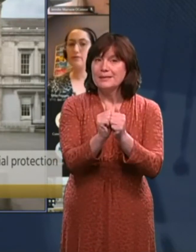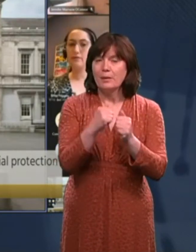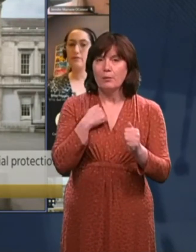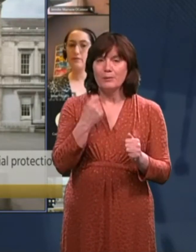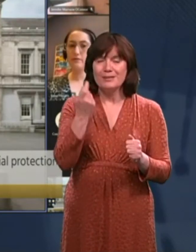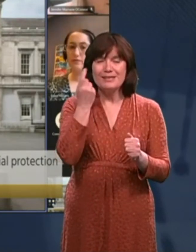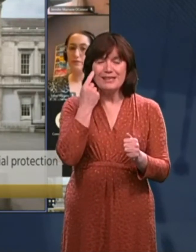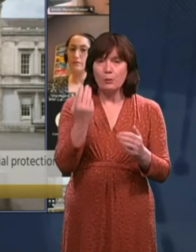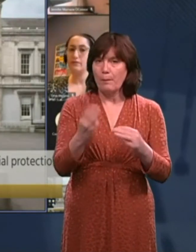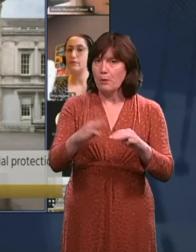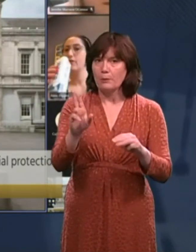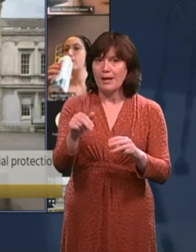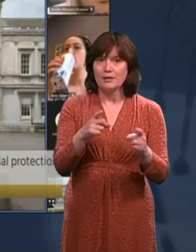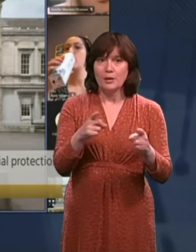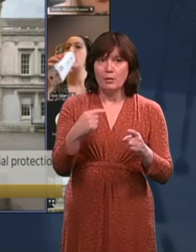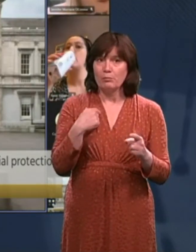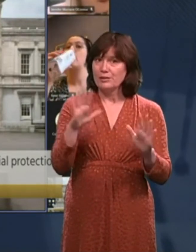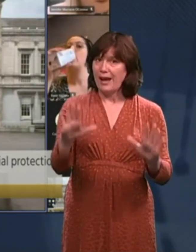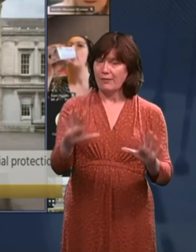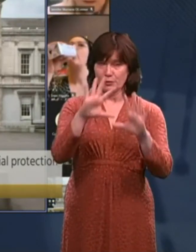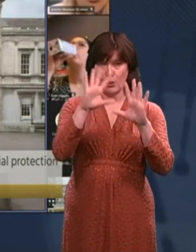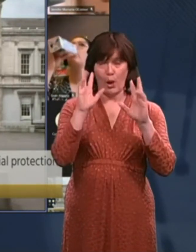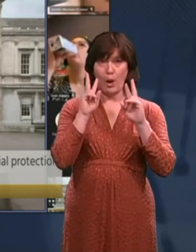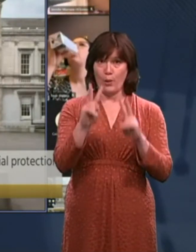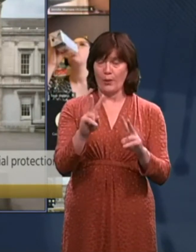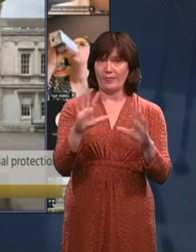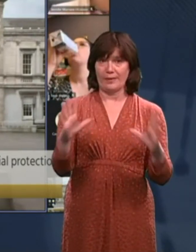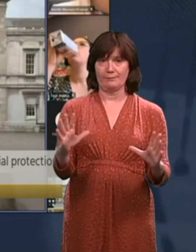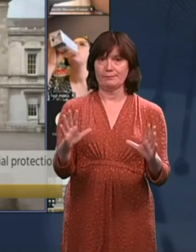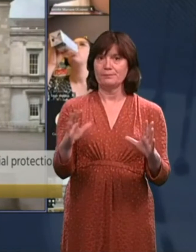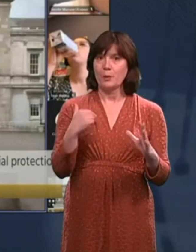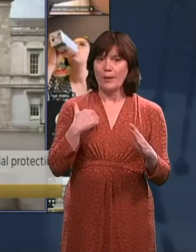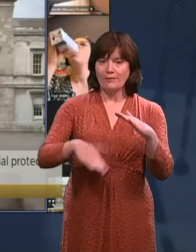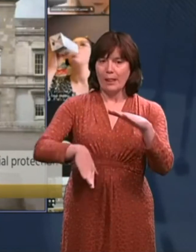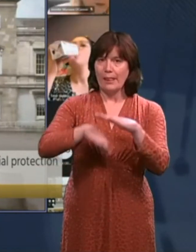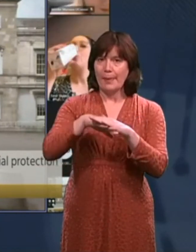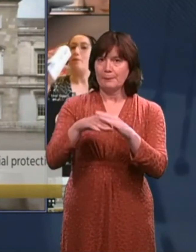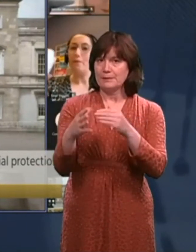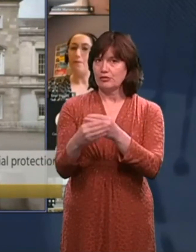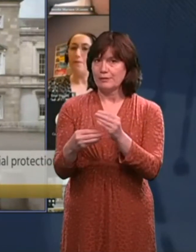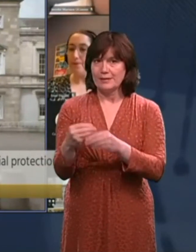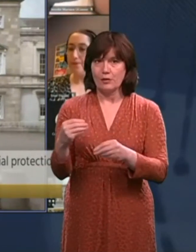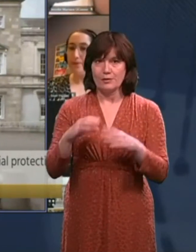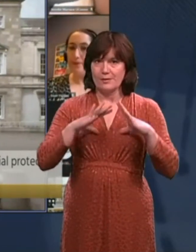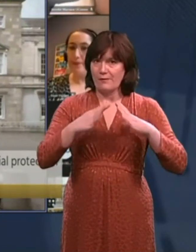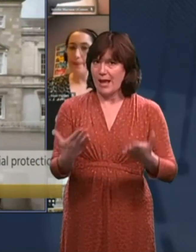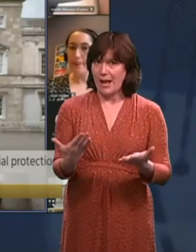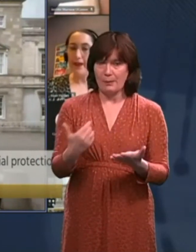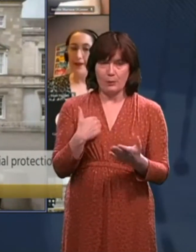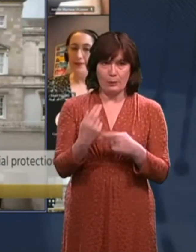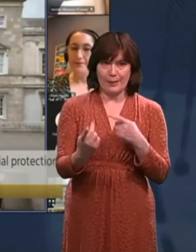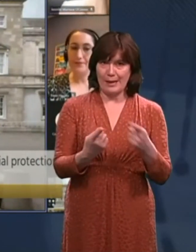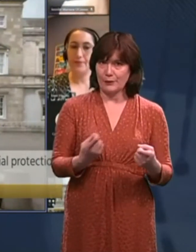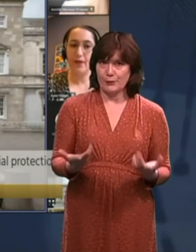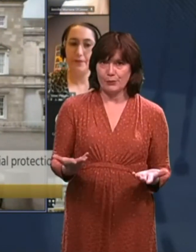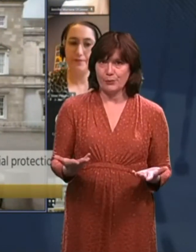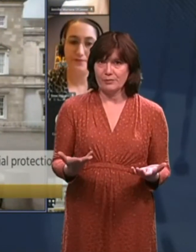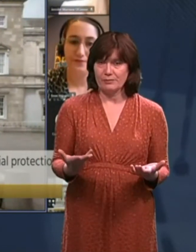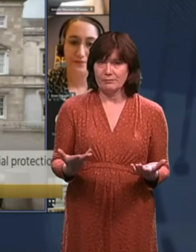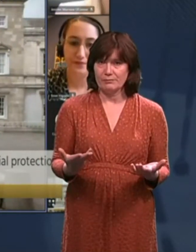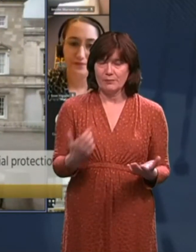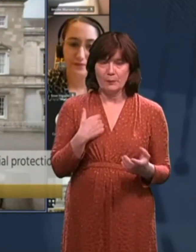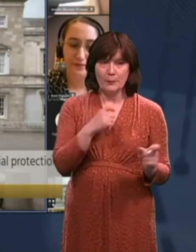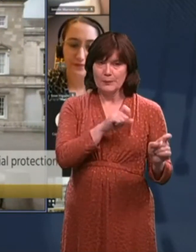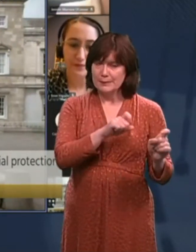do. But we have to put things into perspective here, because we have limited resources, and we continue